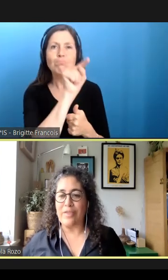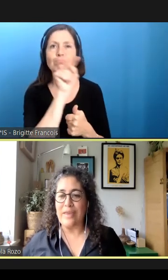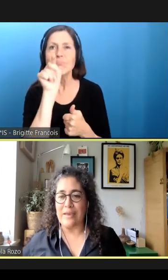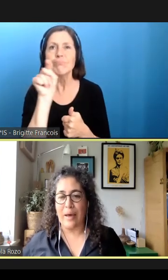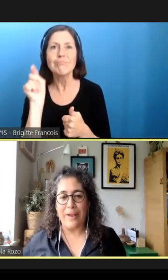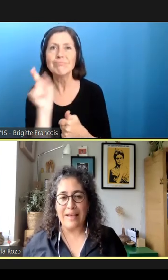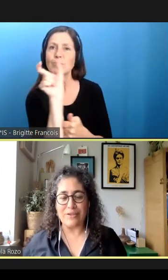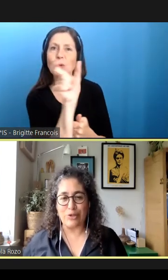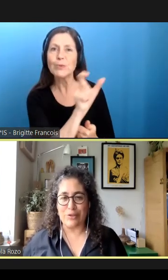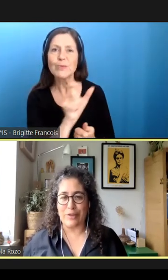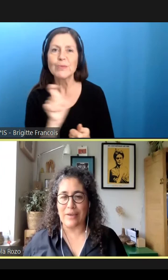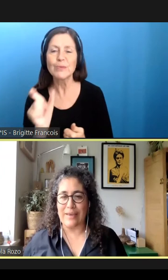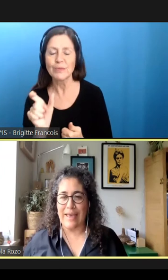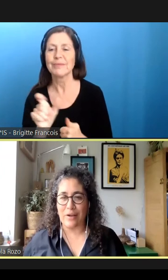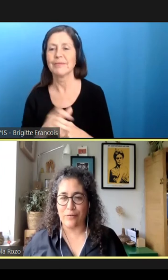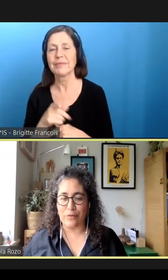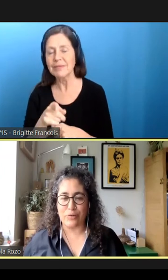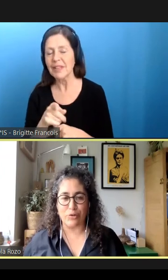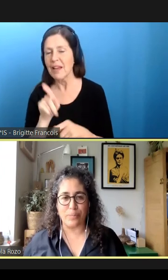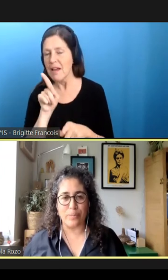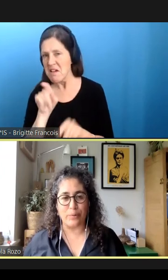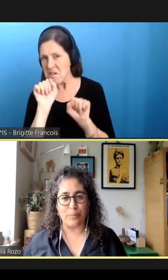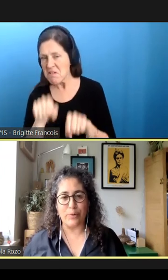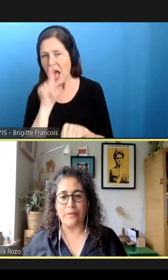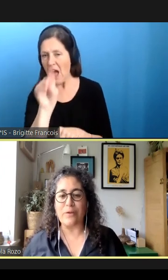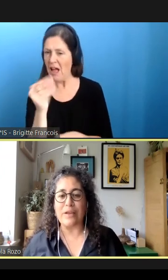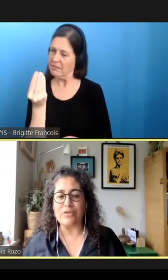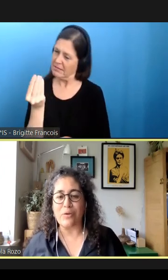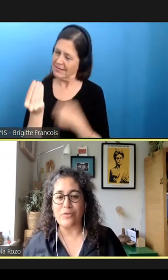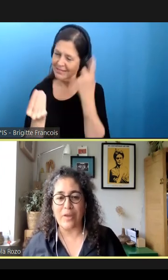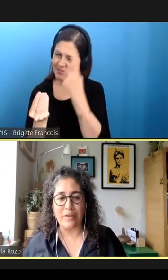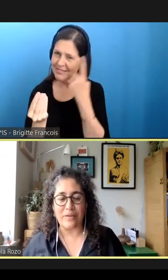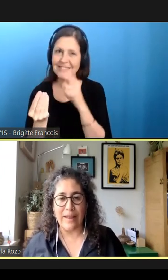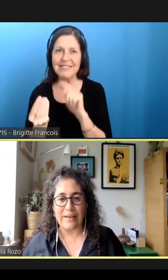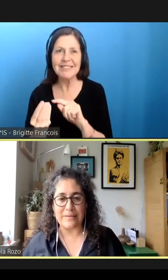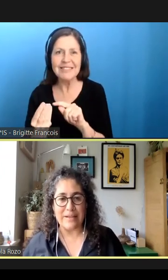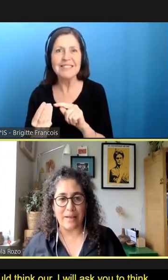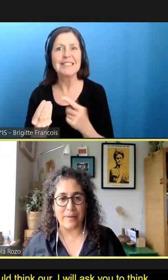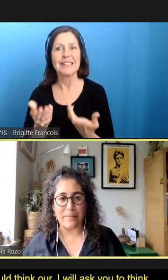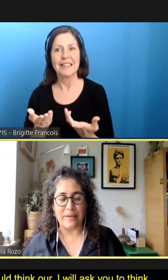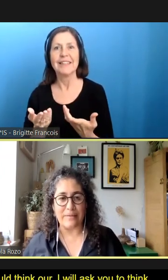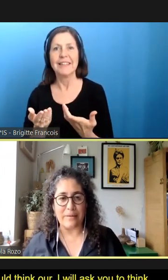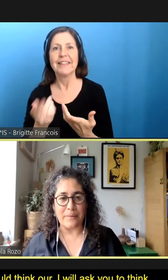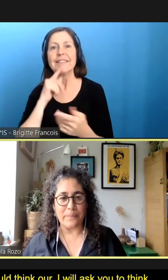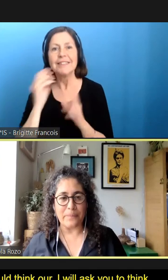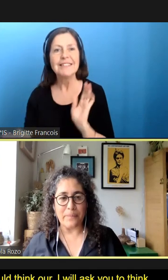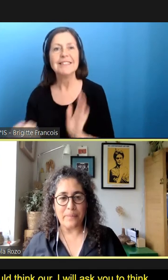would think, I will ask you just to think again of those words you put. If you can just go to the next slide,